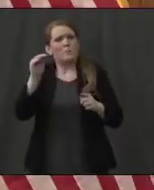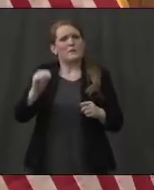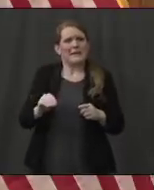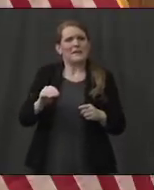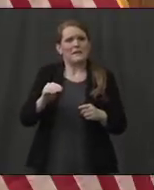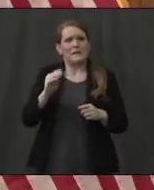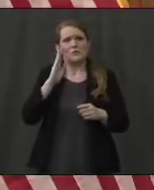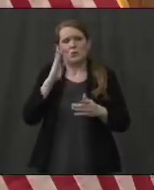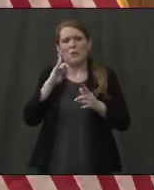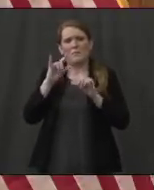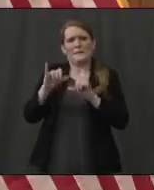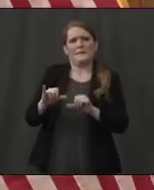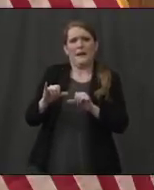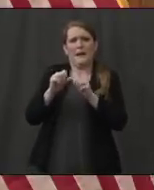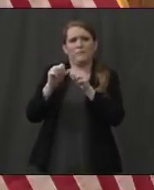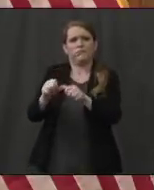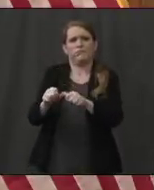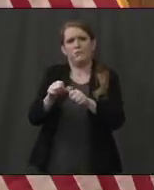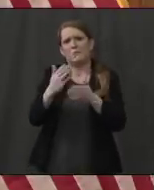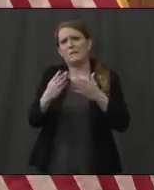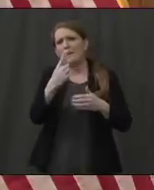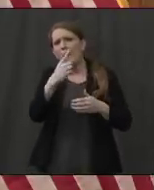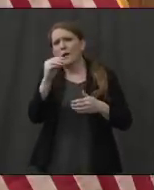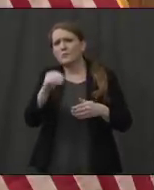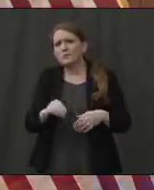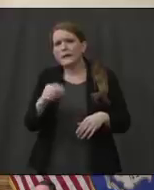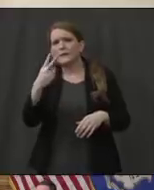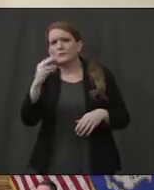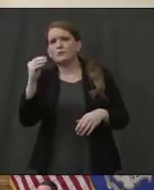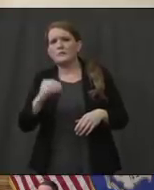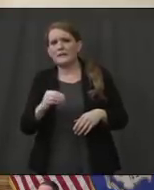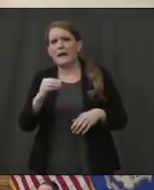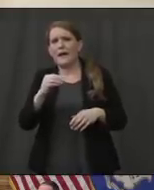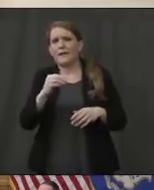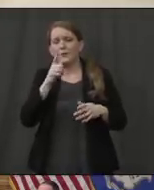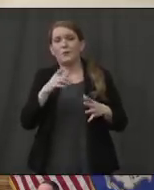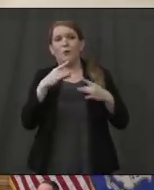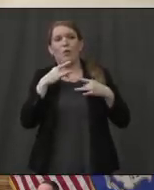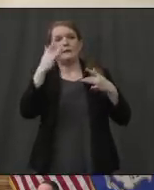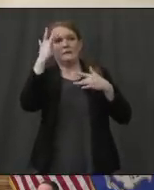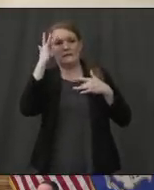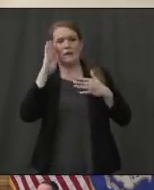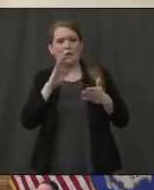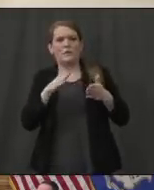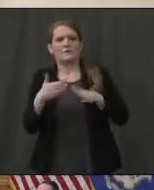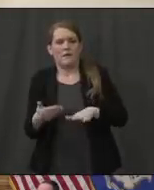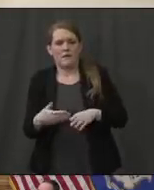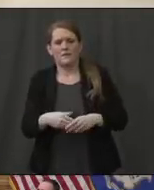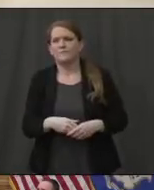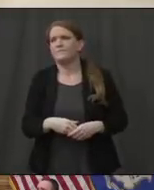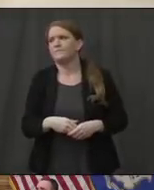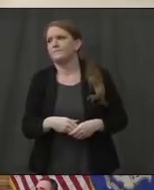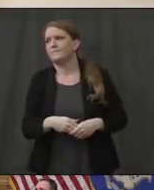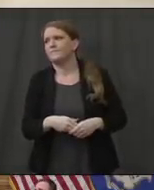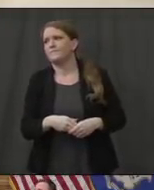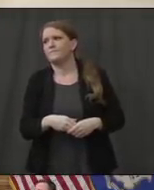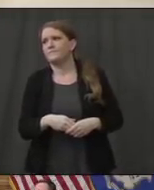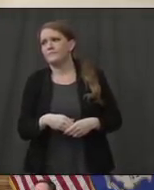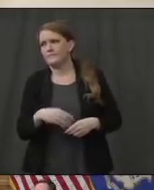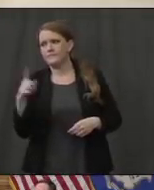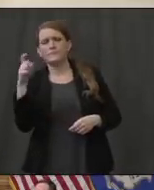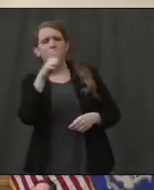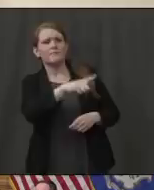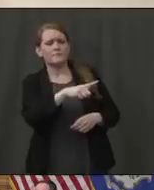1% and 2%. During your call today with the president, it's being reported that he said he hadn't heard anything about testing